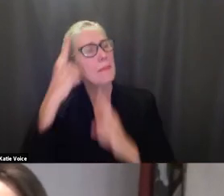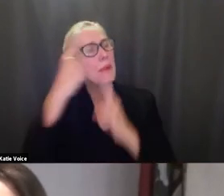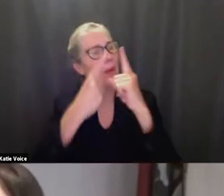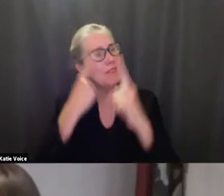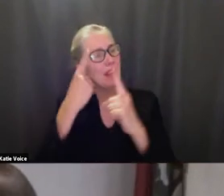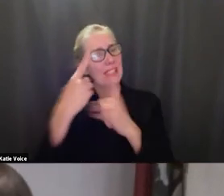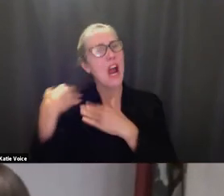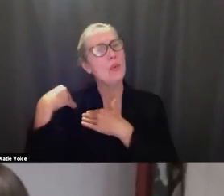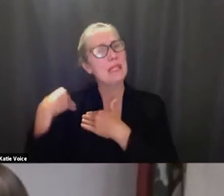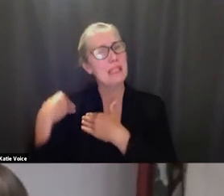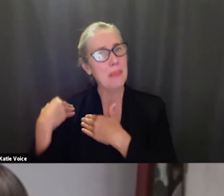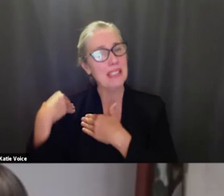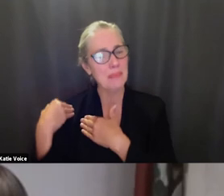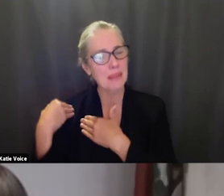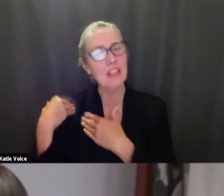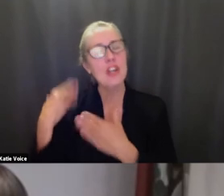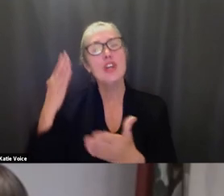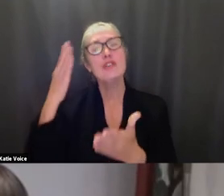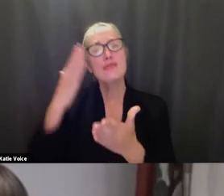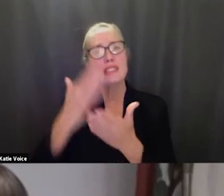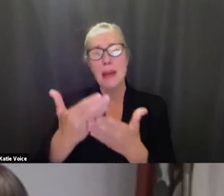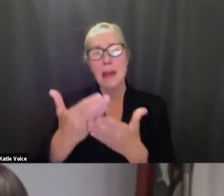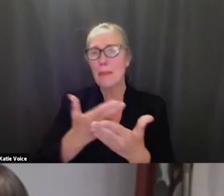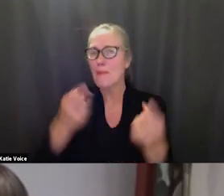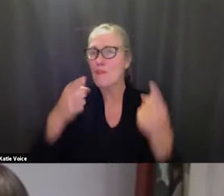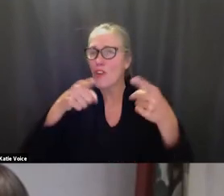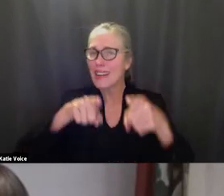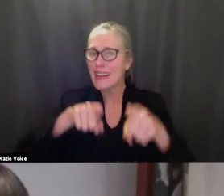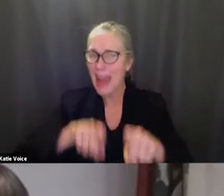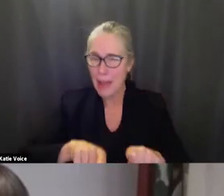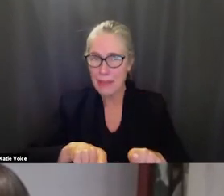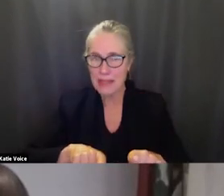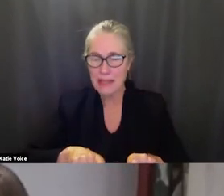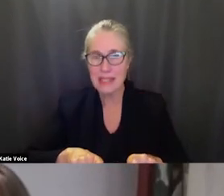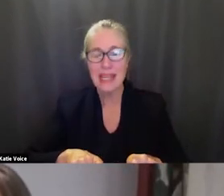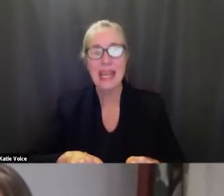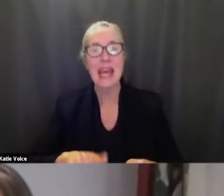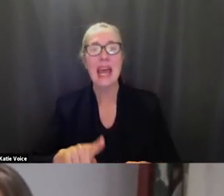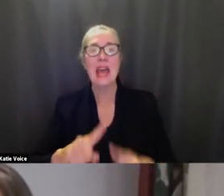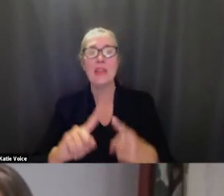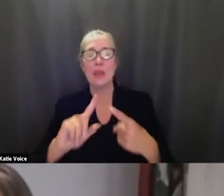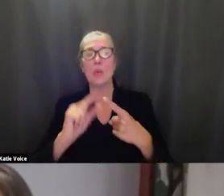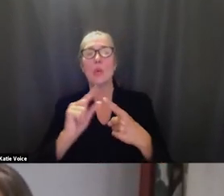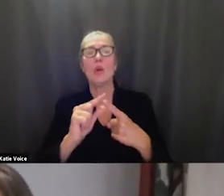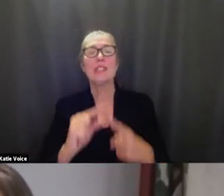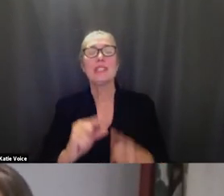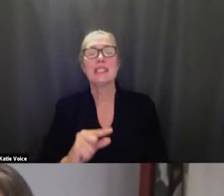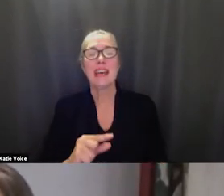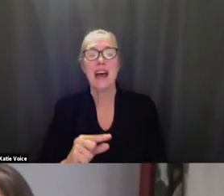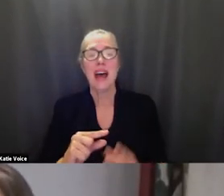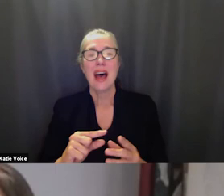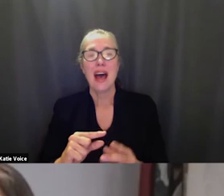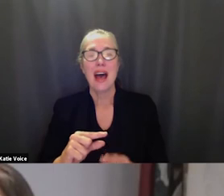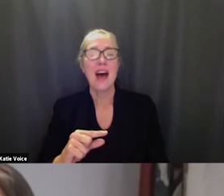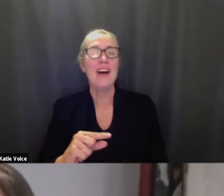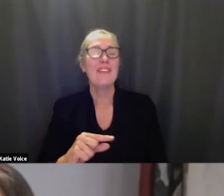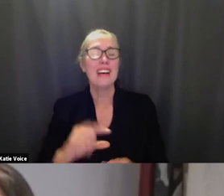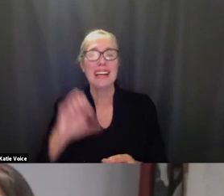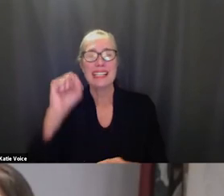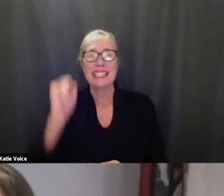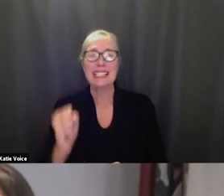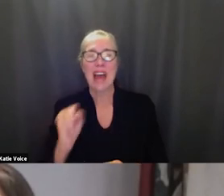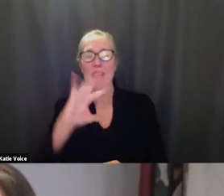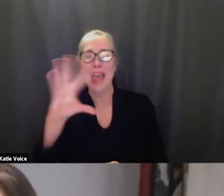responsibility to stop it before it happens and in the words of south african human act human rights